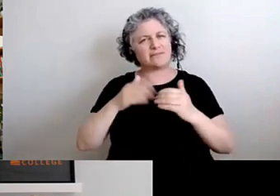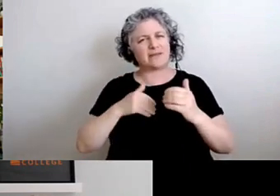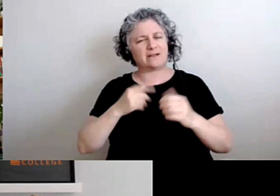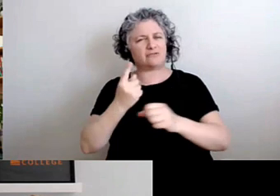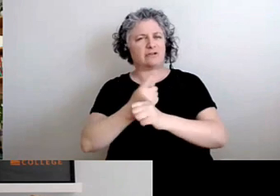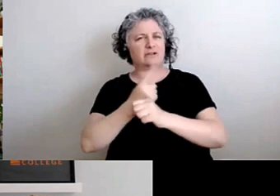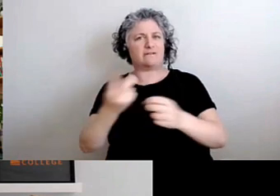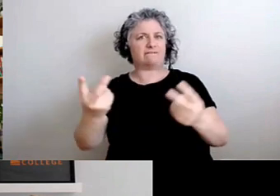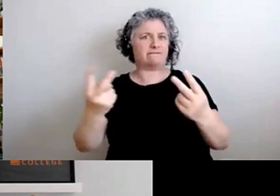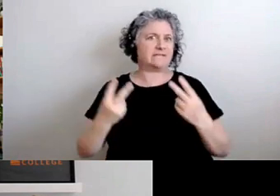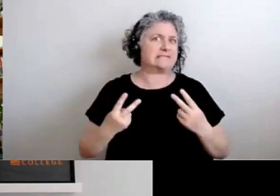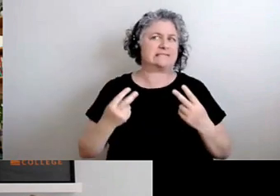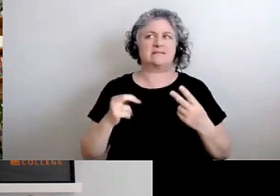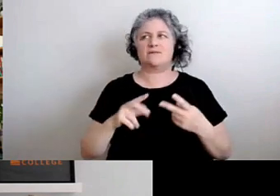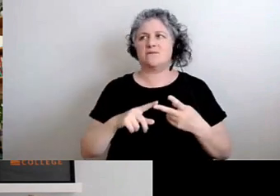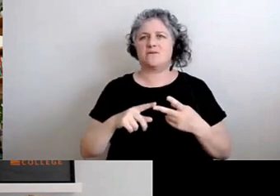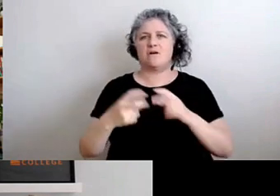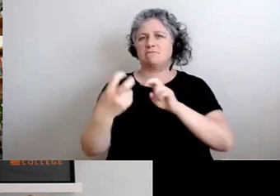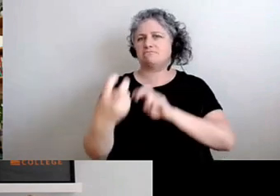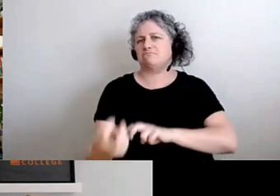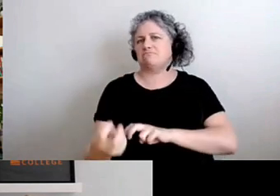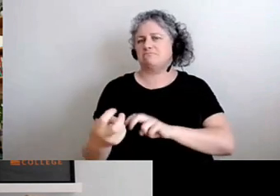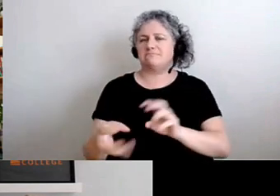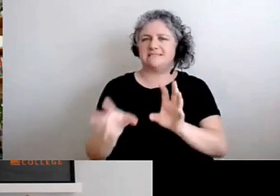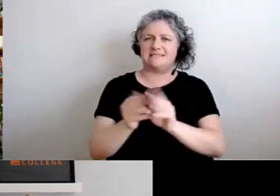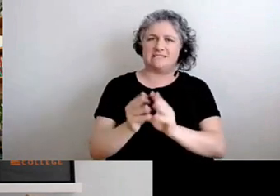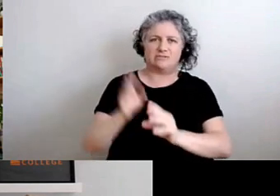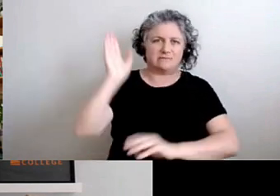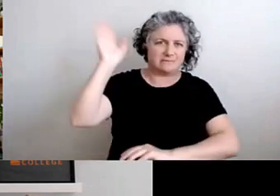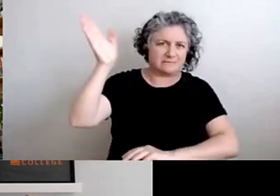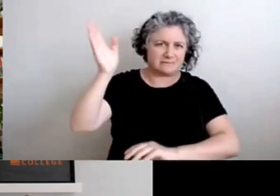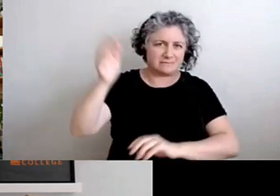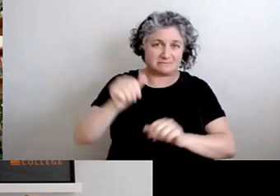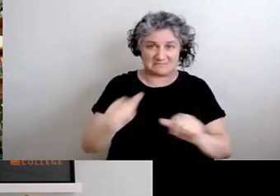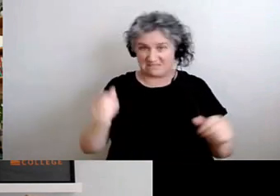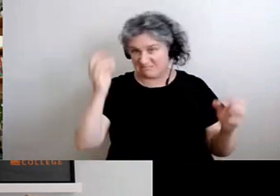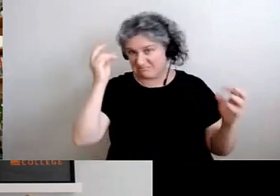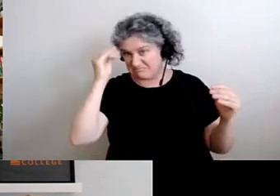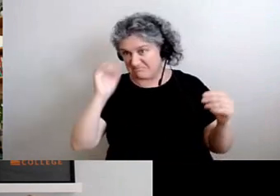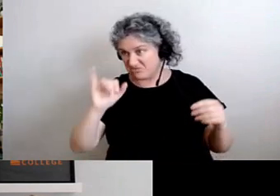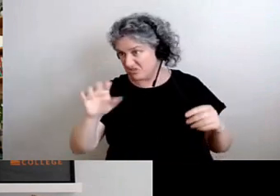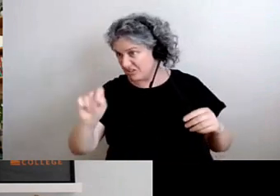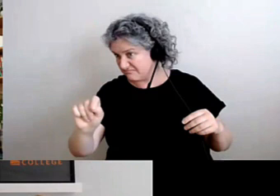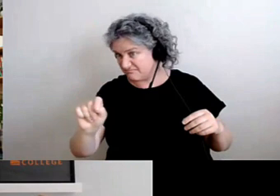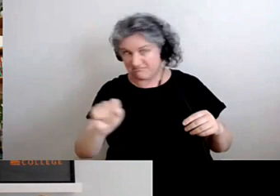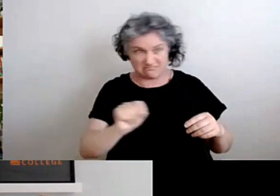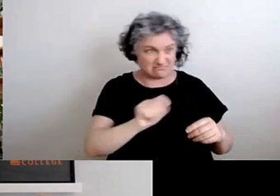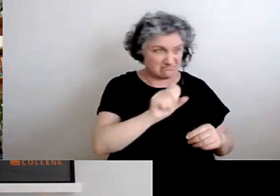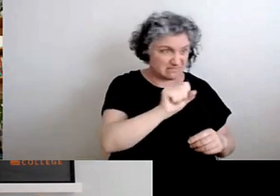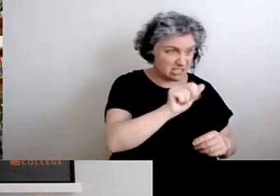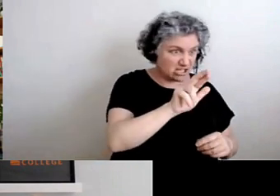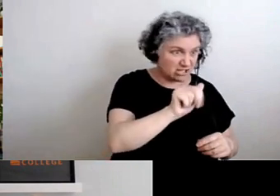or in-person sessions we may have. Any thoughts on that, Janet and Sara?